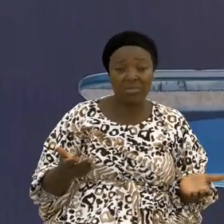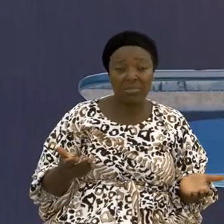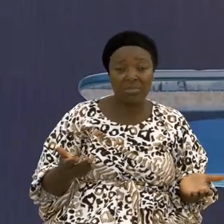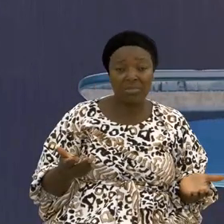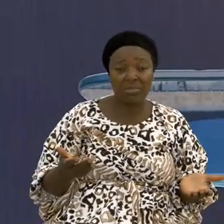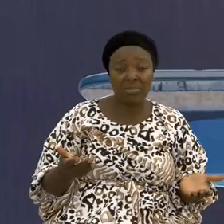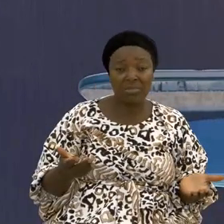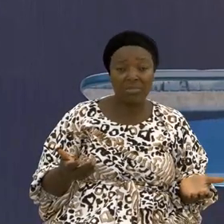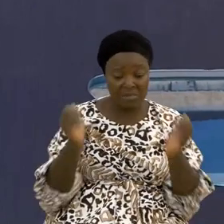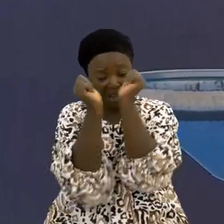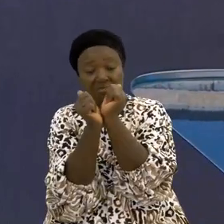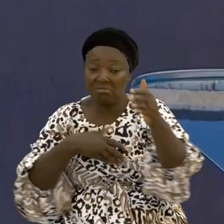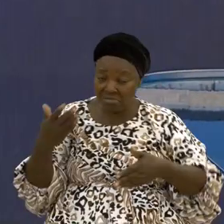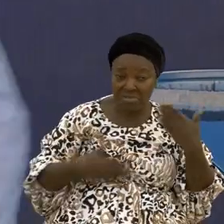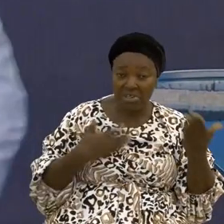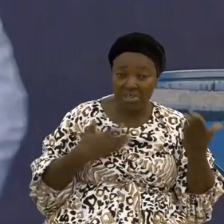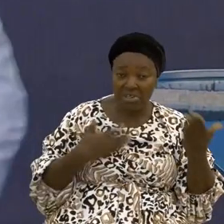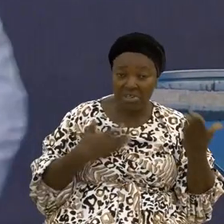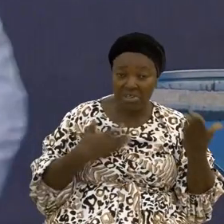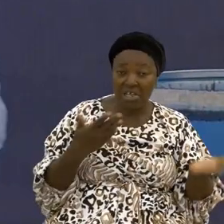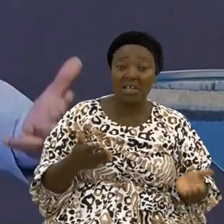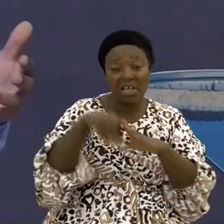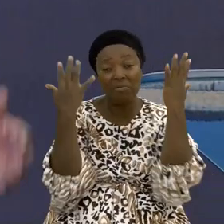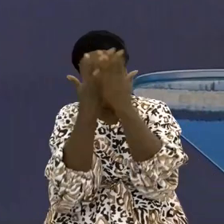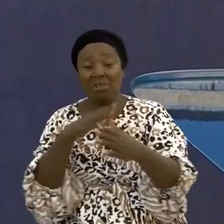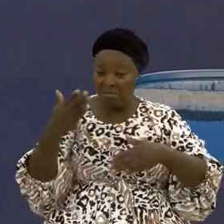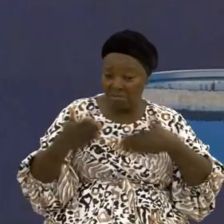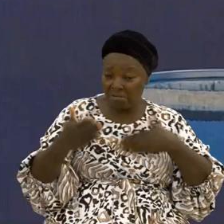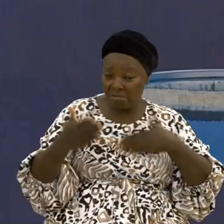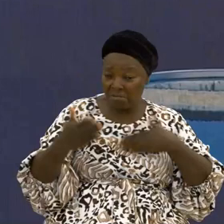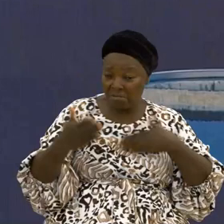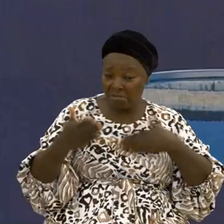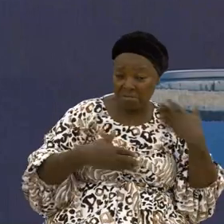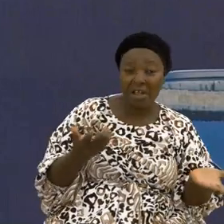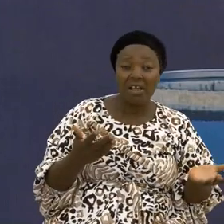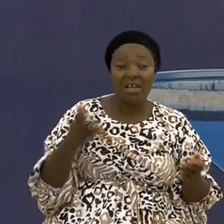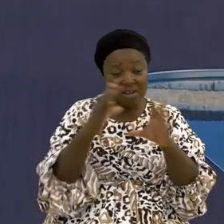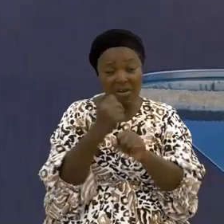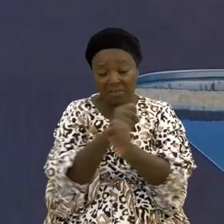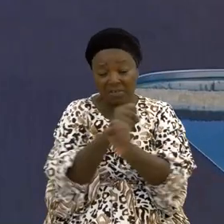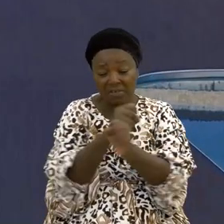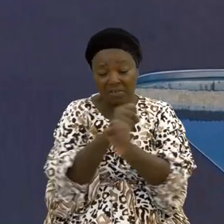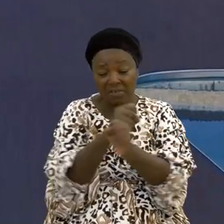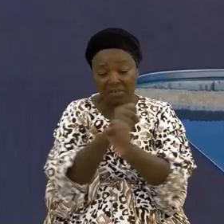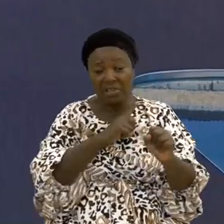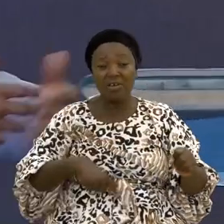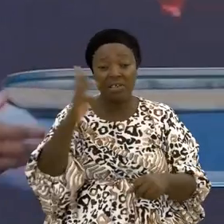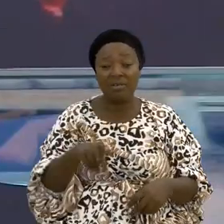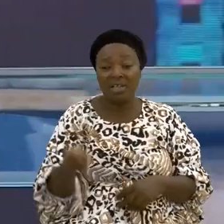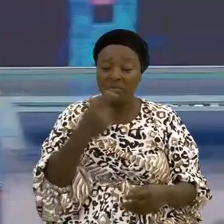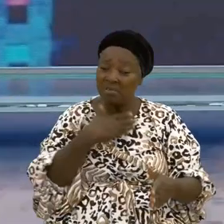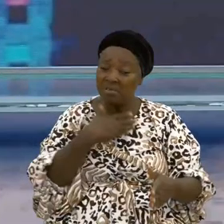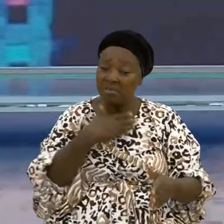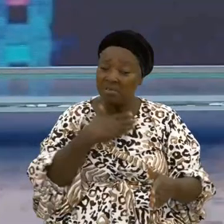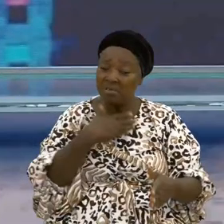rejoicing. Imprisoned, they were rejoicing. You got the salvation of the Lord, they were rejoicing. You know, when you